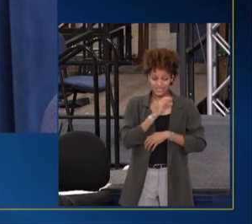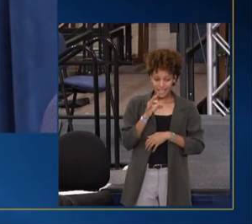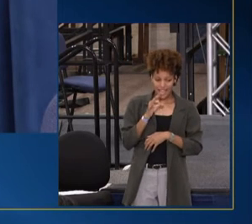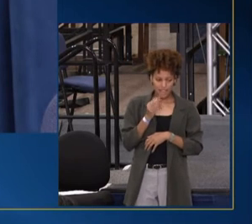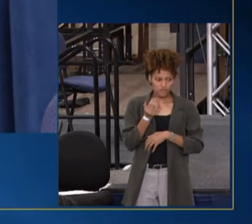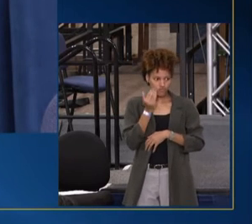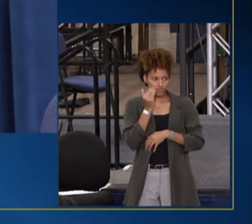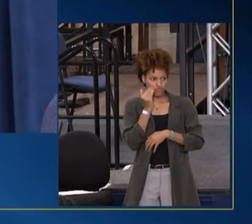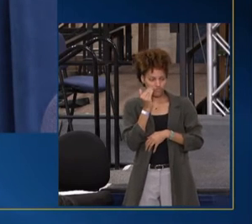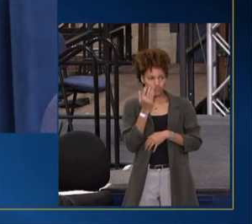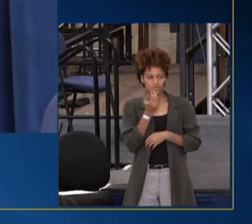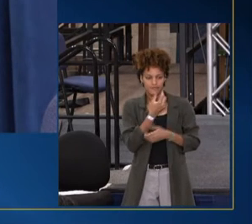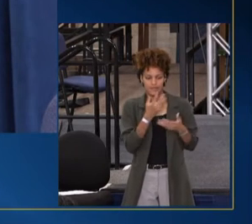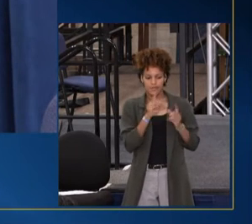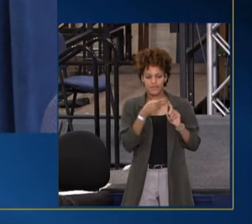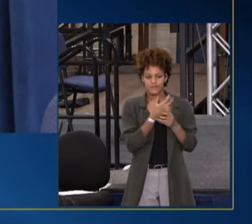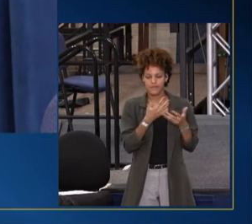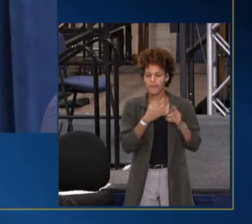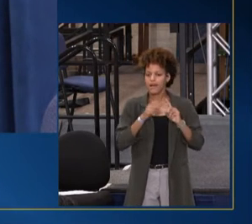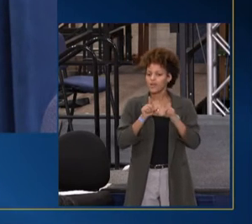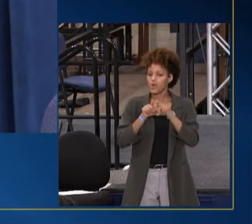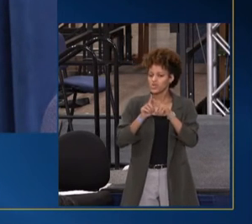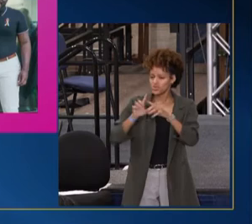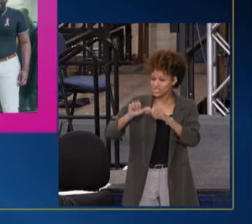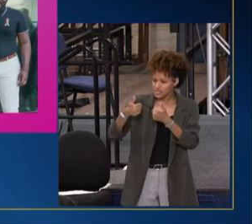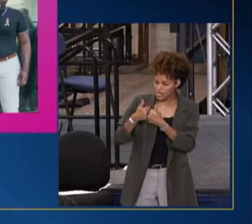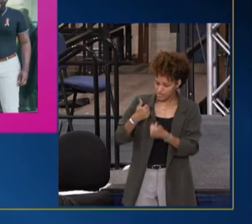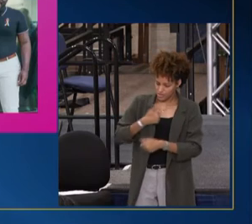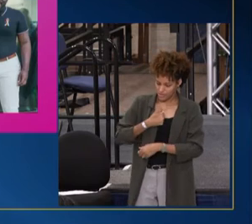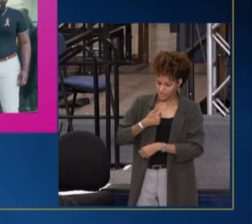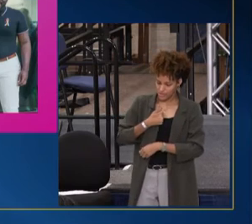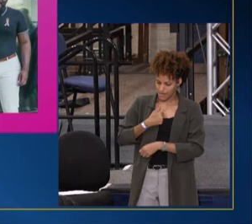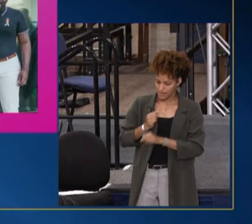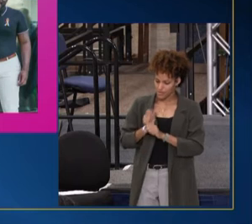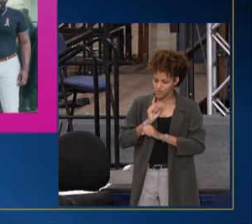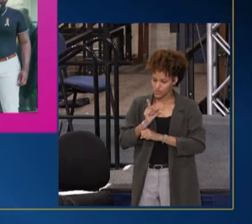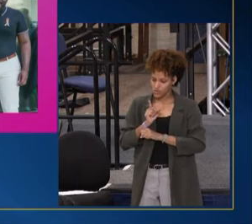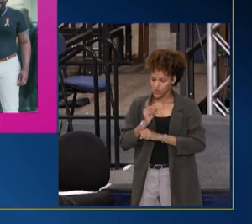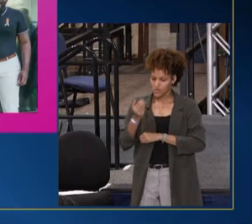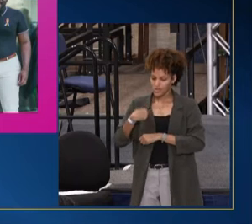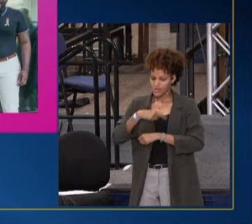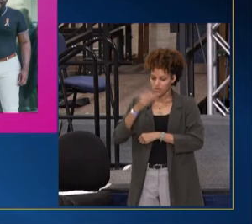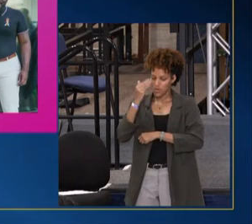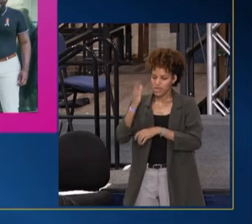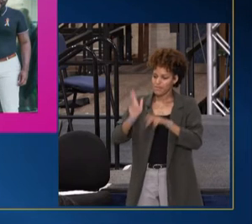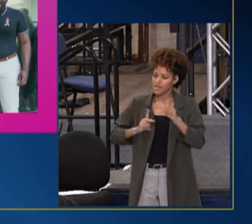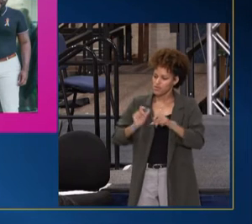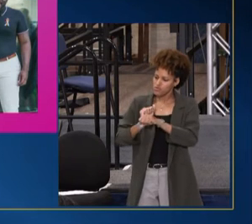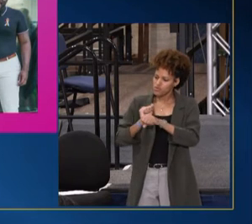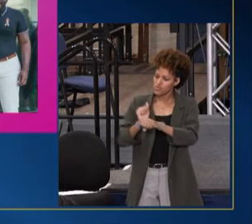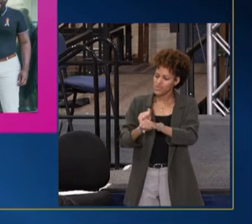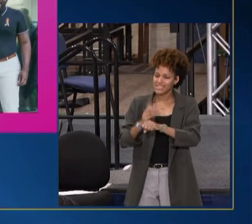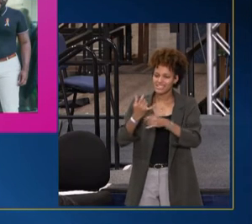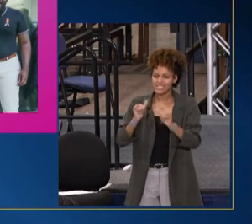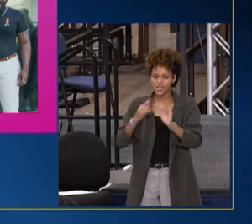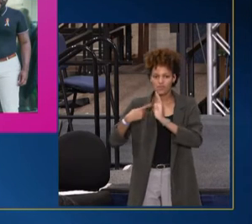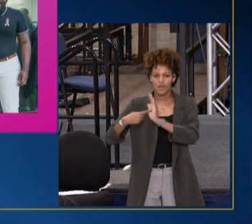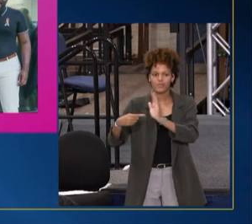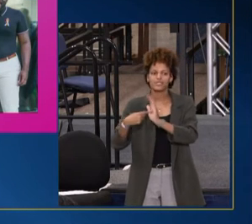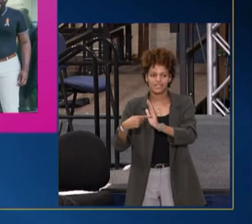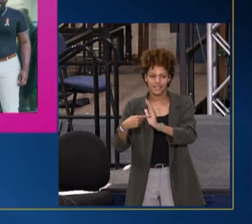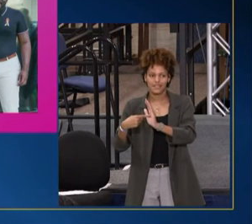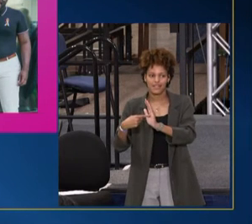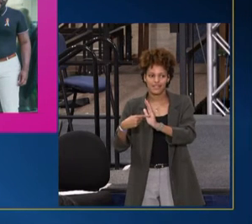competent as possible, and so that we're challenging ourselves to make sure that the people who do the work are representative of the communities that we